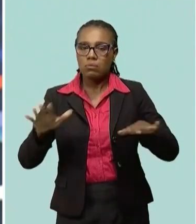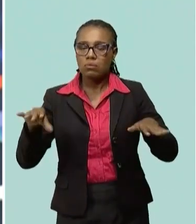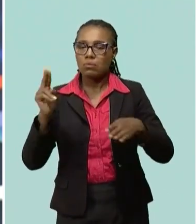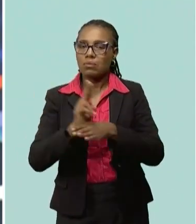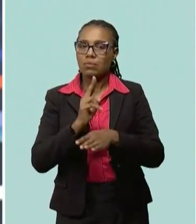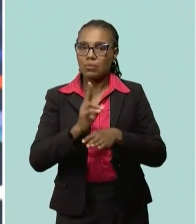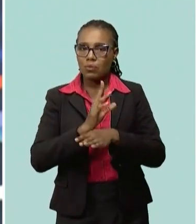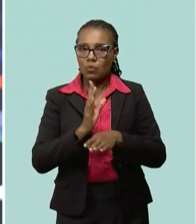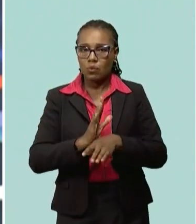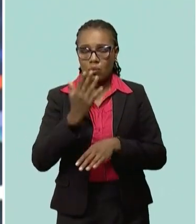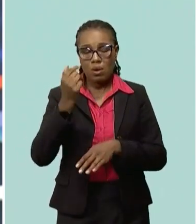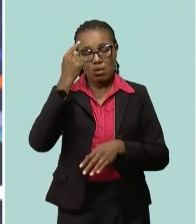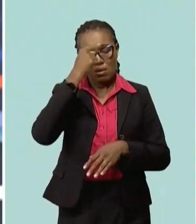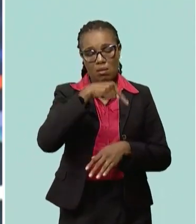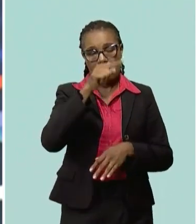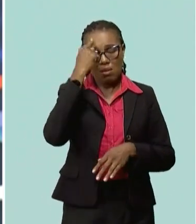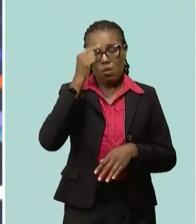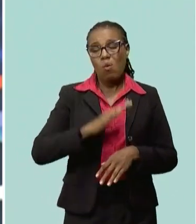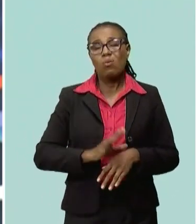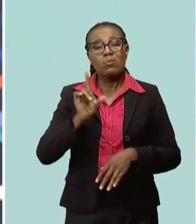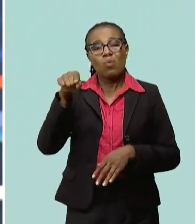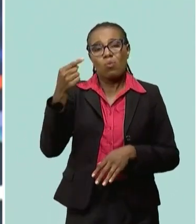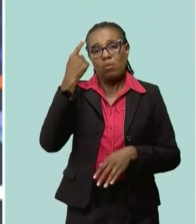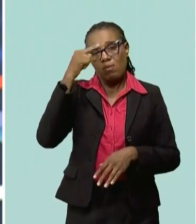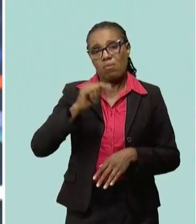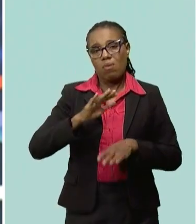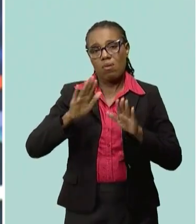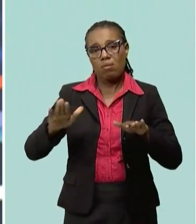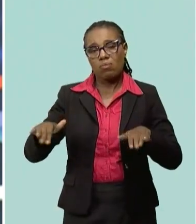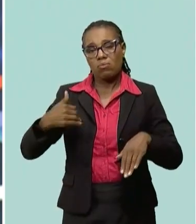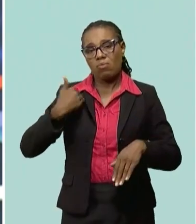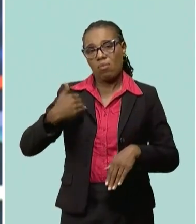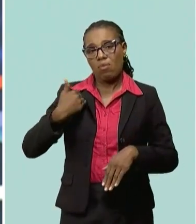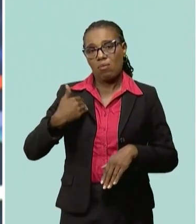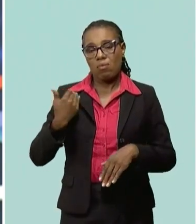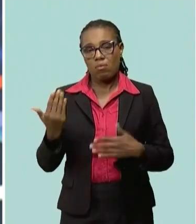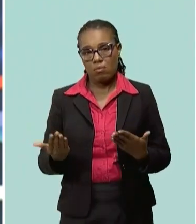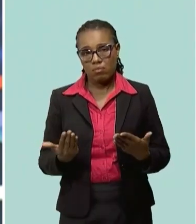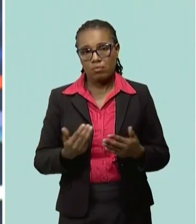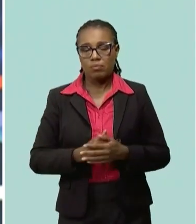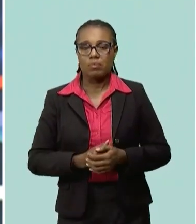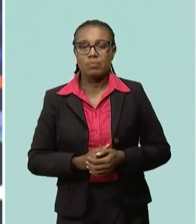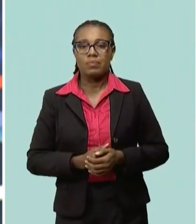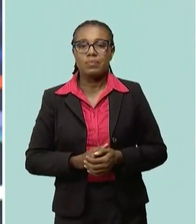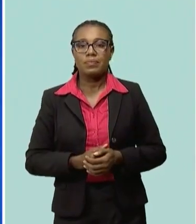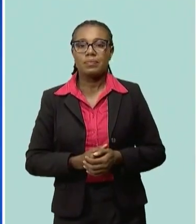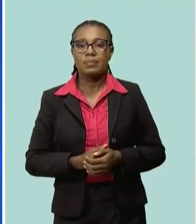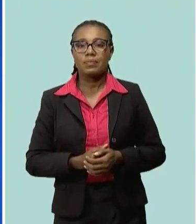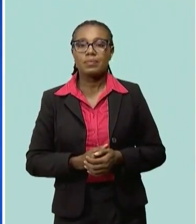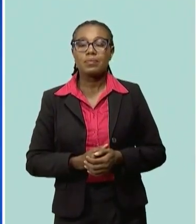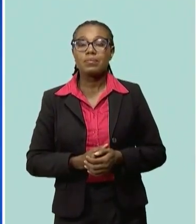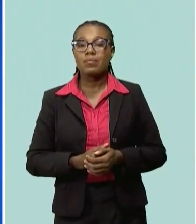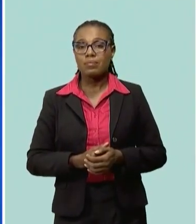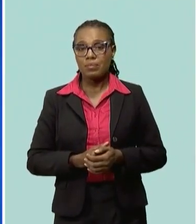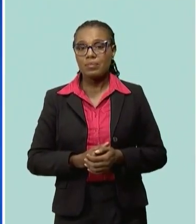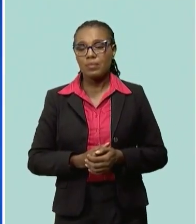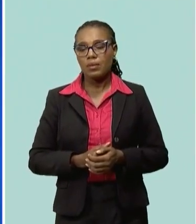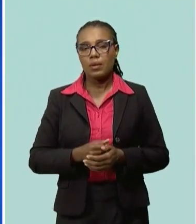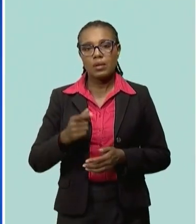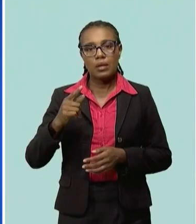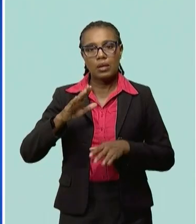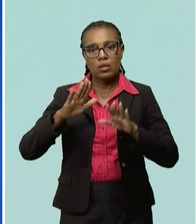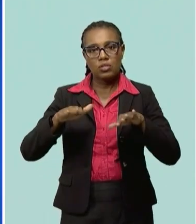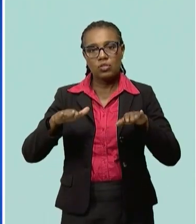as being just for young people. She was speaking on today's edition of Morning Barbados. They're being exposed